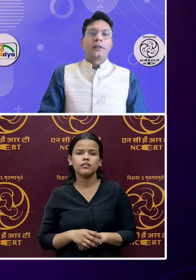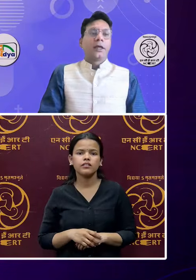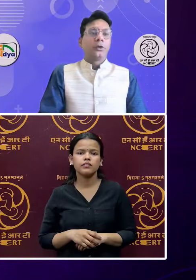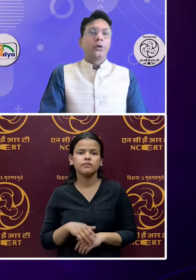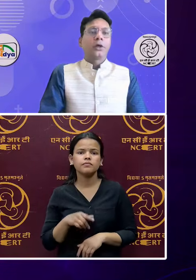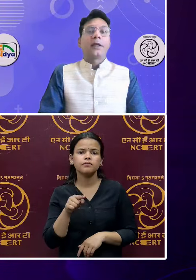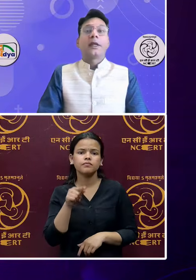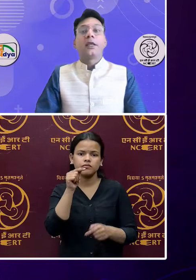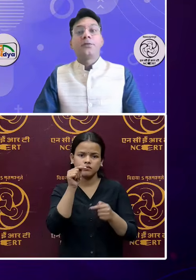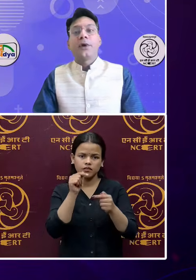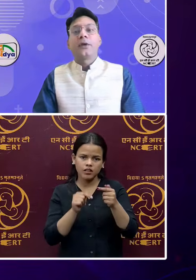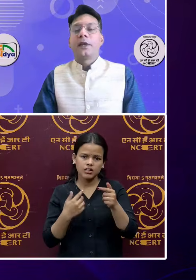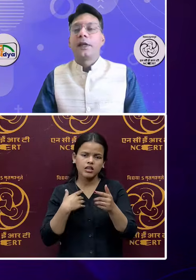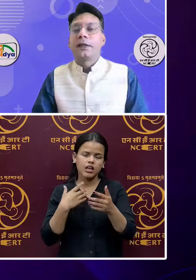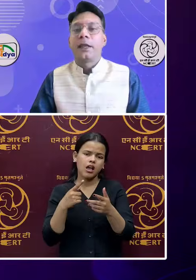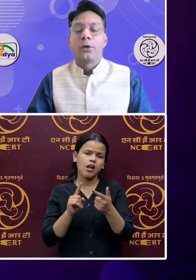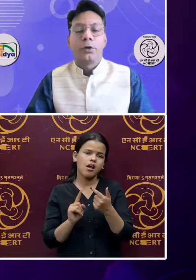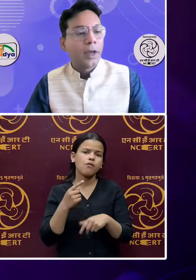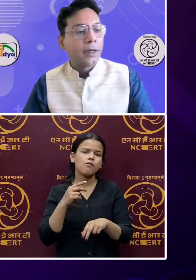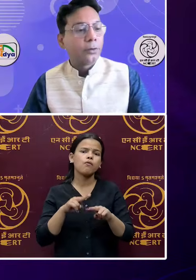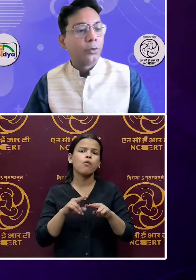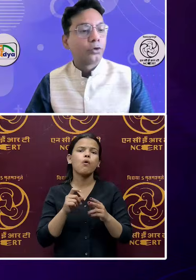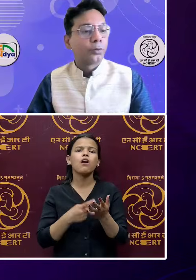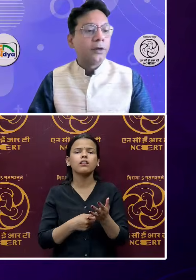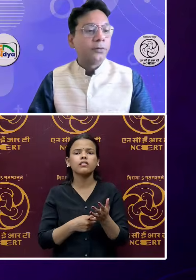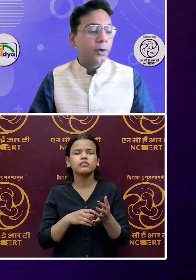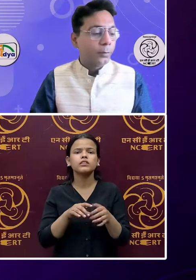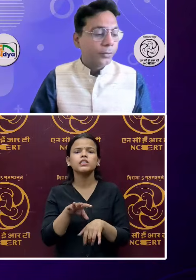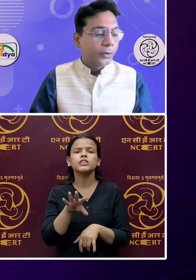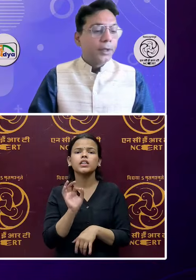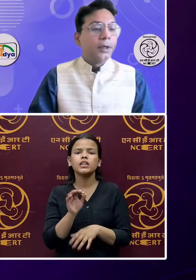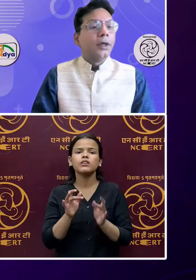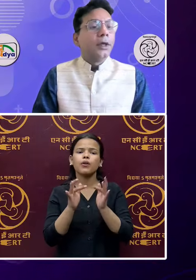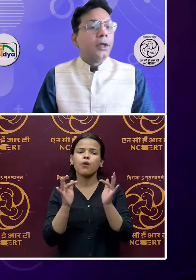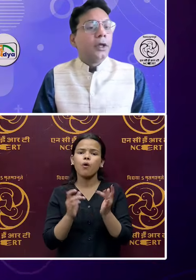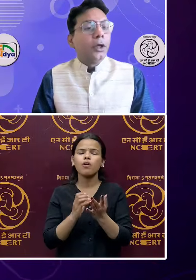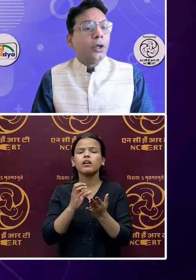these are the criteria for selecting online course platform.